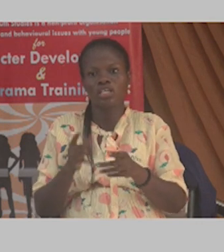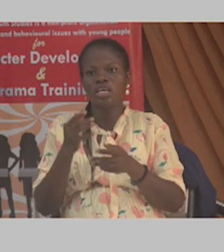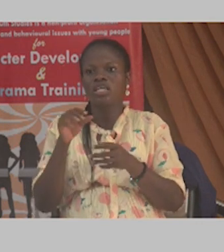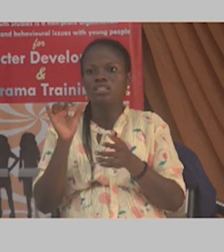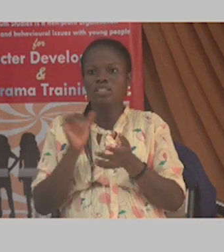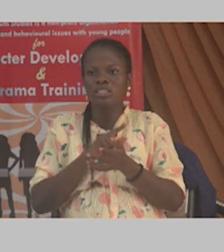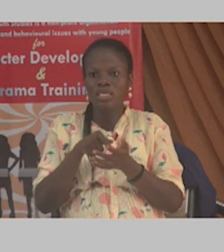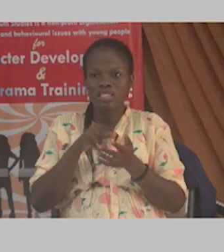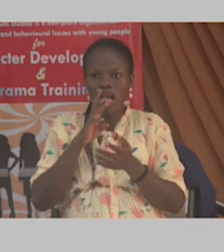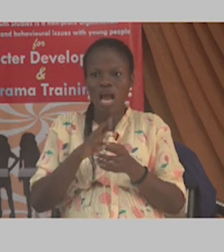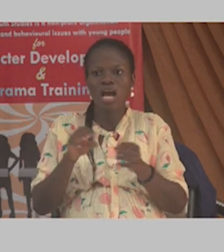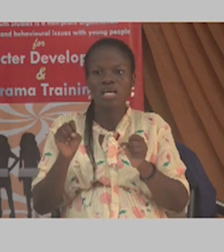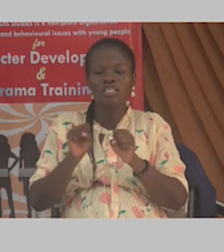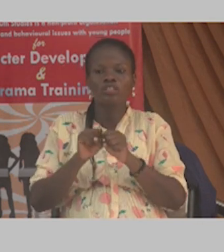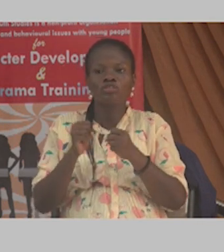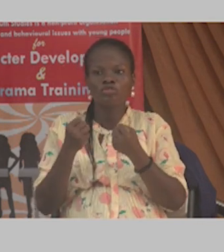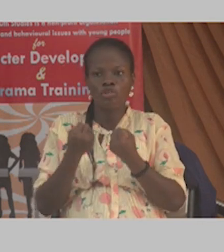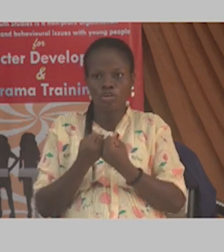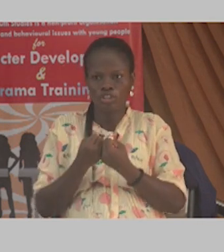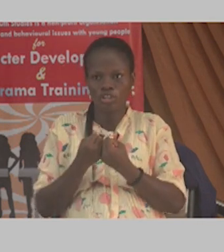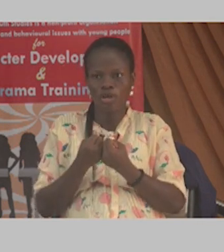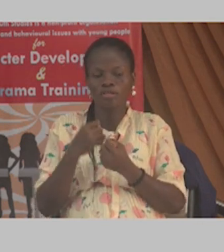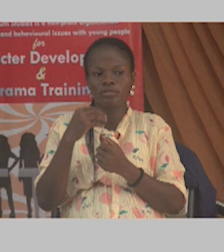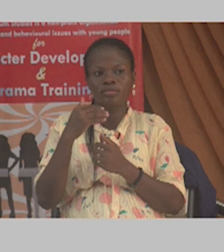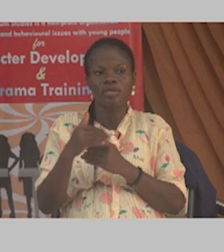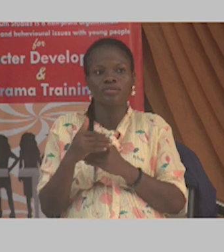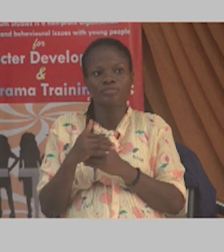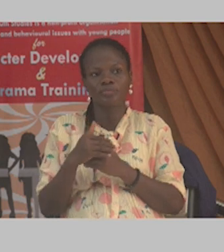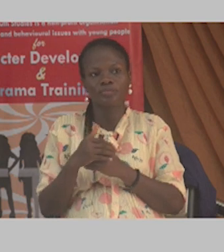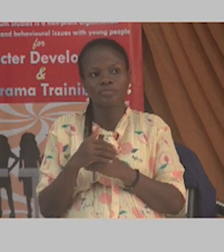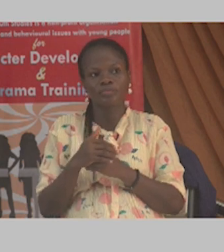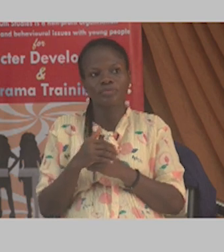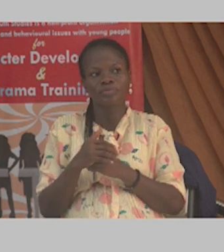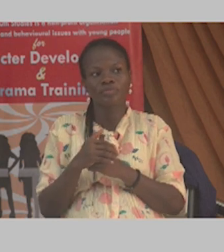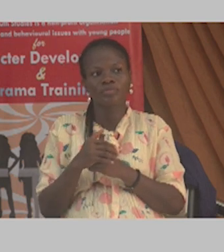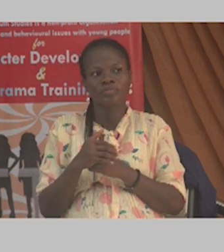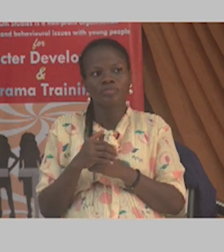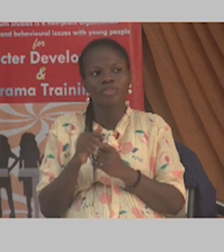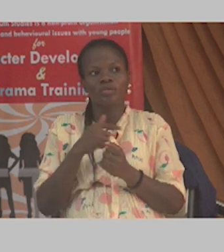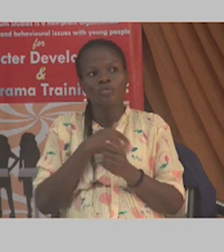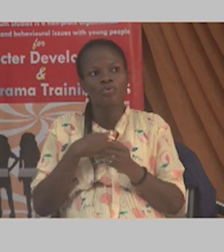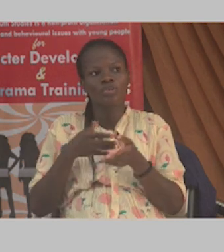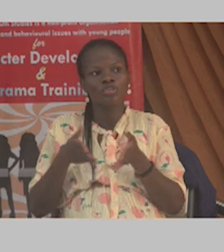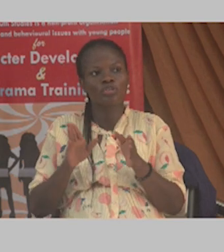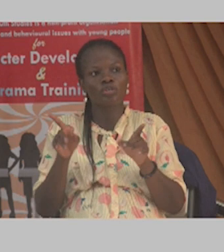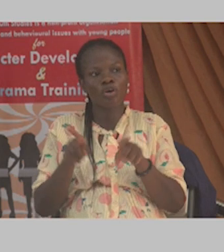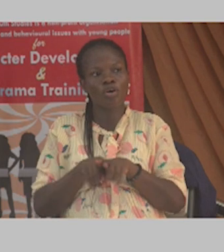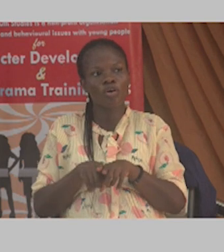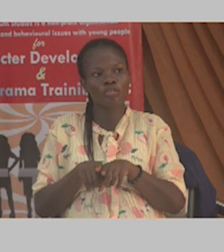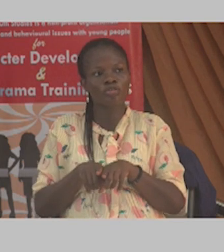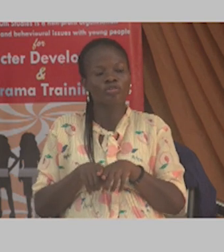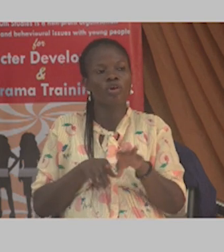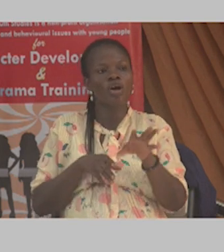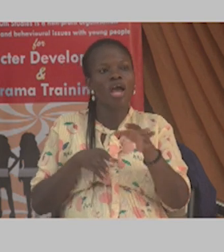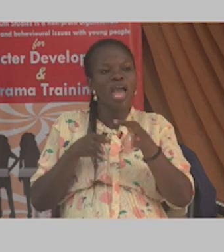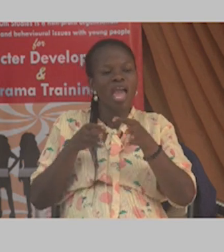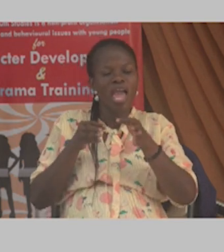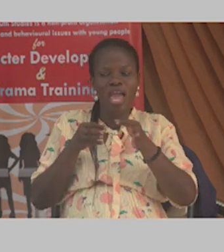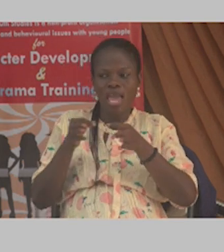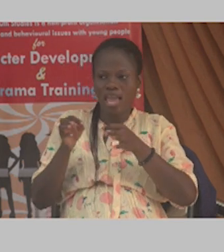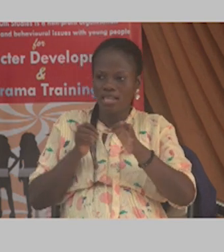social safety net program. Then we should also escalate the implementation of